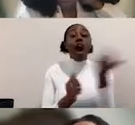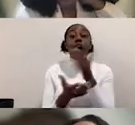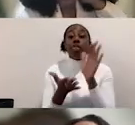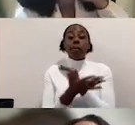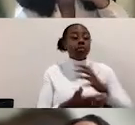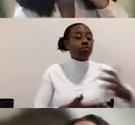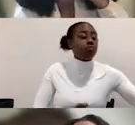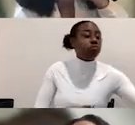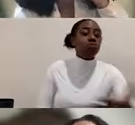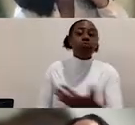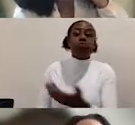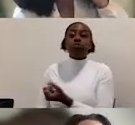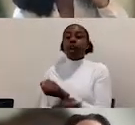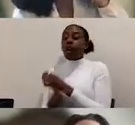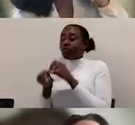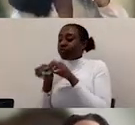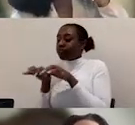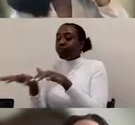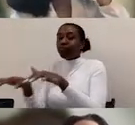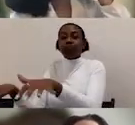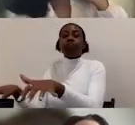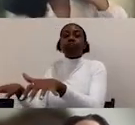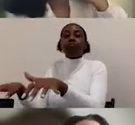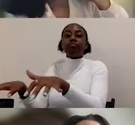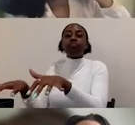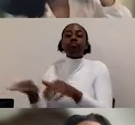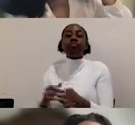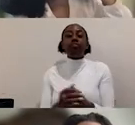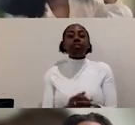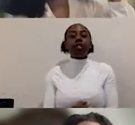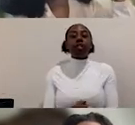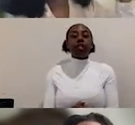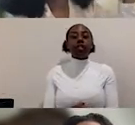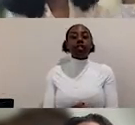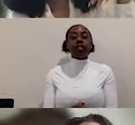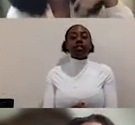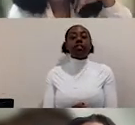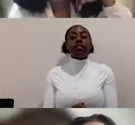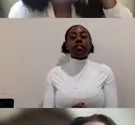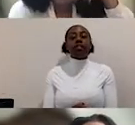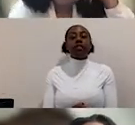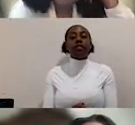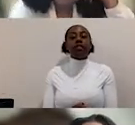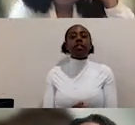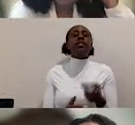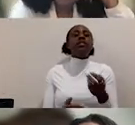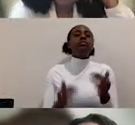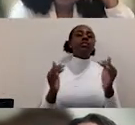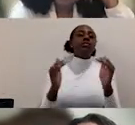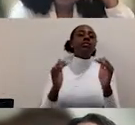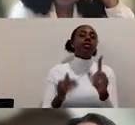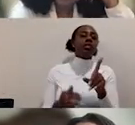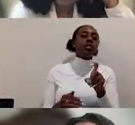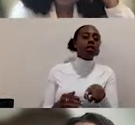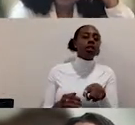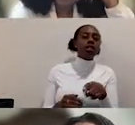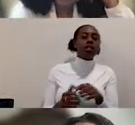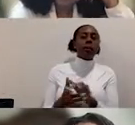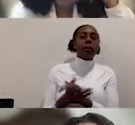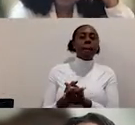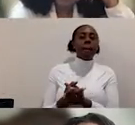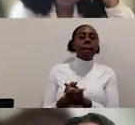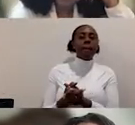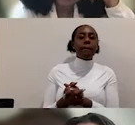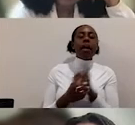3 journalists and 2 members of Congress. So let's go to the next one. I think we'll see the leaderboard.